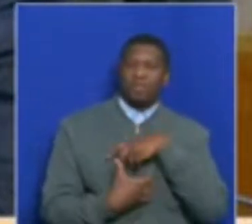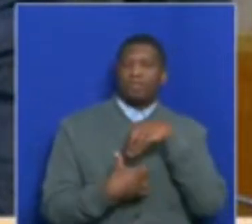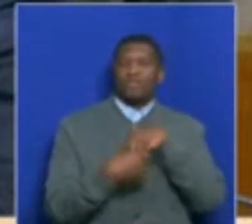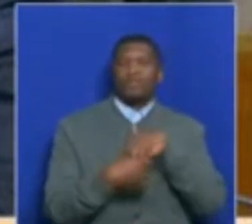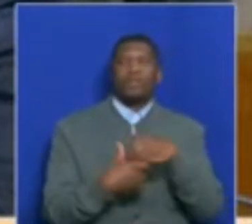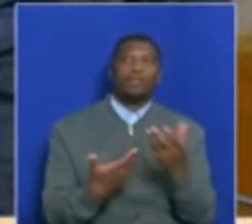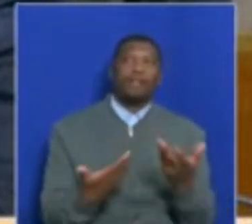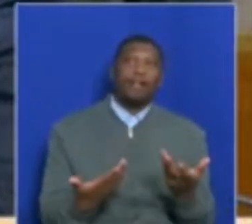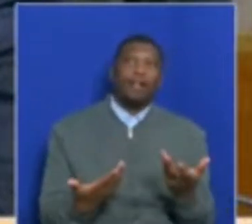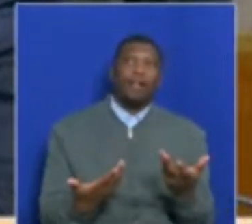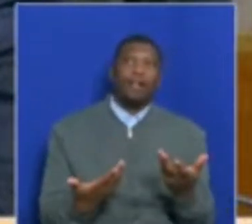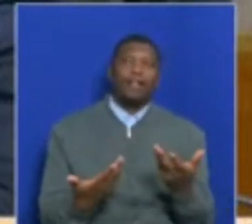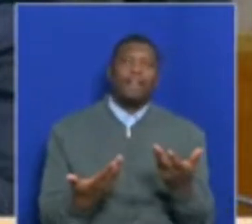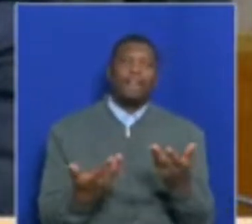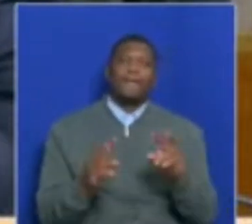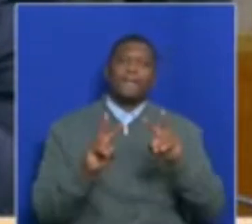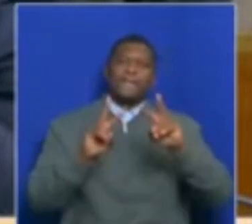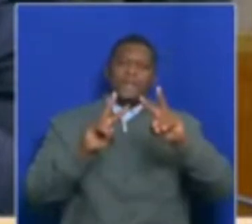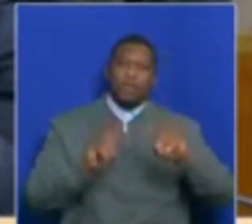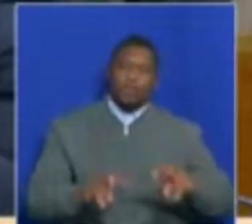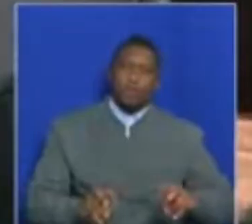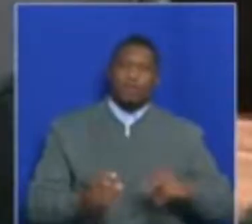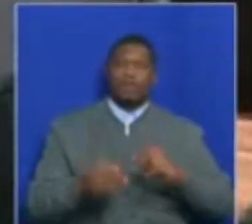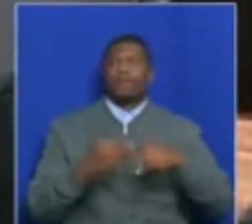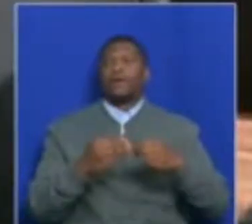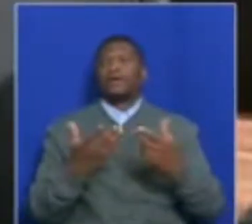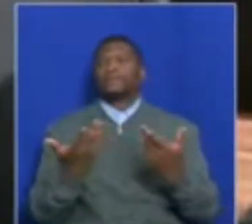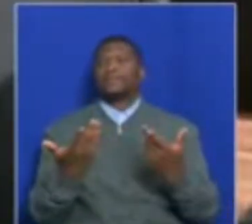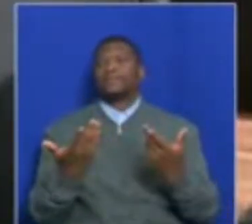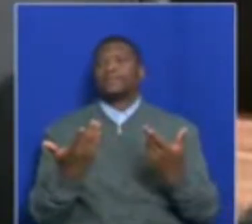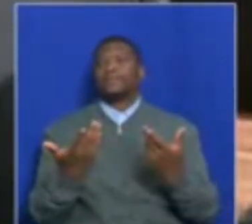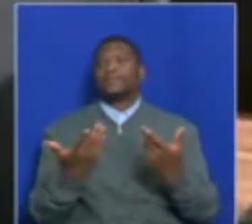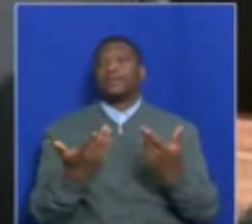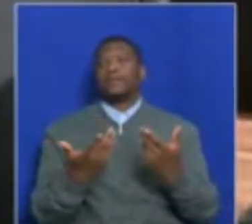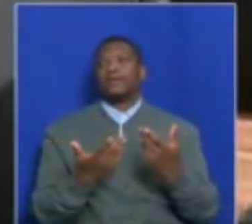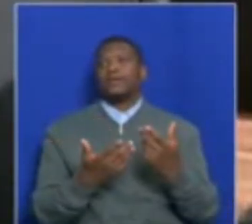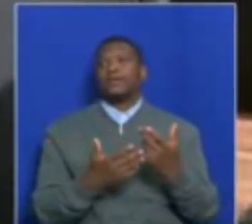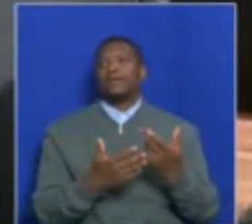inquiring after the extrajudicial killings. Yeah.